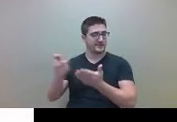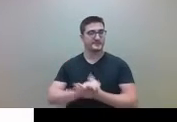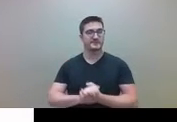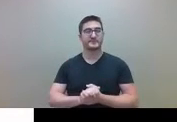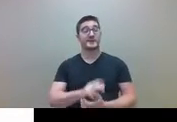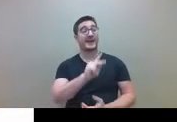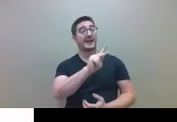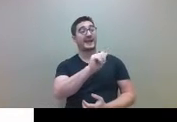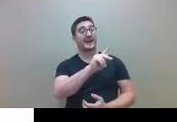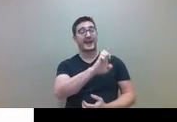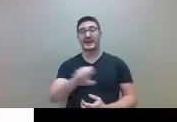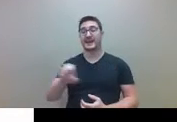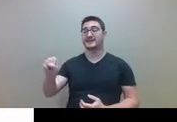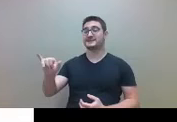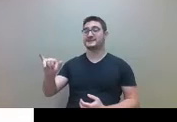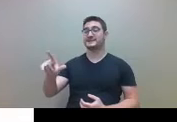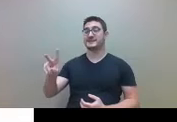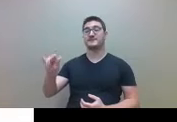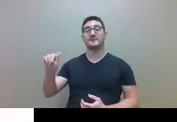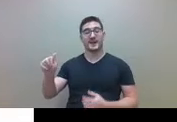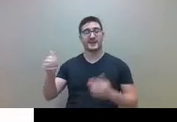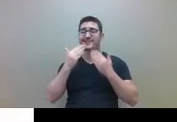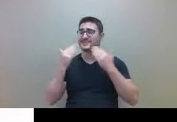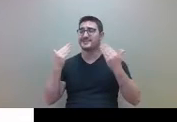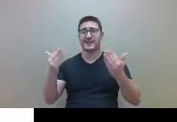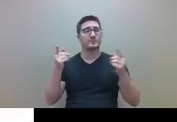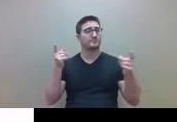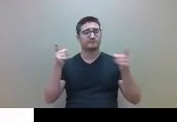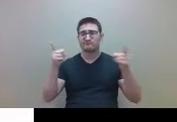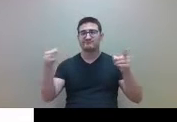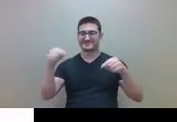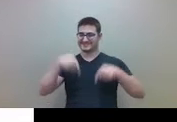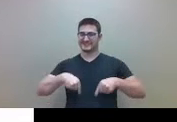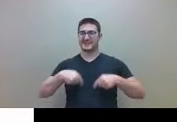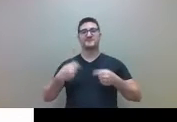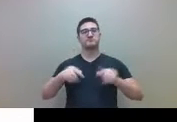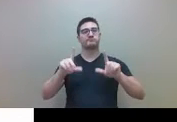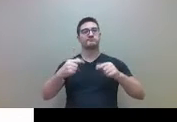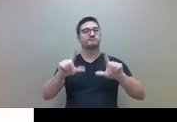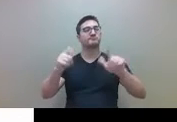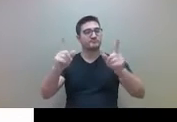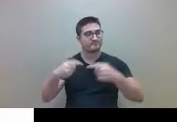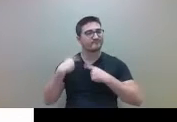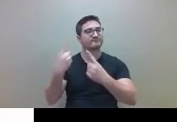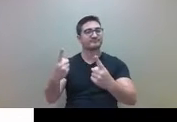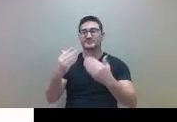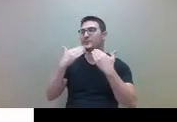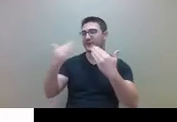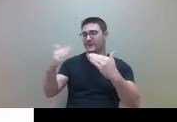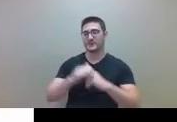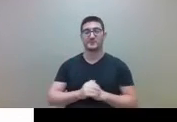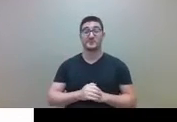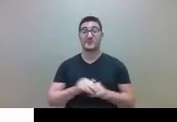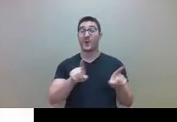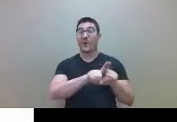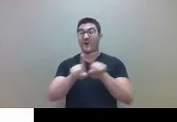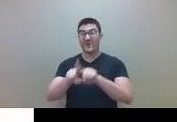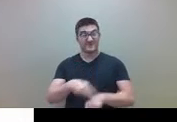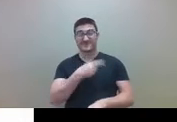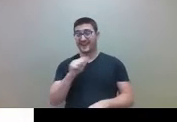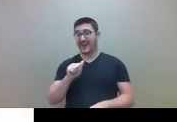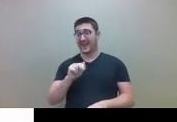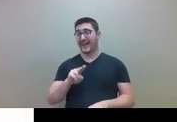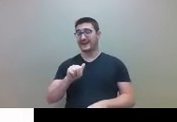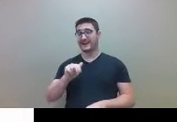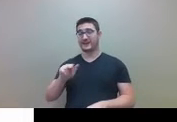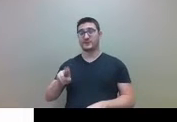Sylvia Shalatsky of Droby Creative for producing this series, and Anna Nunes for your expertise. This is a